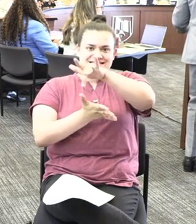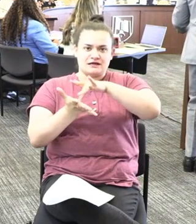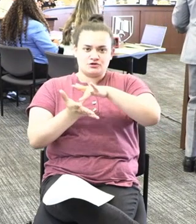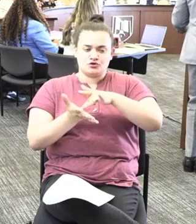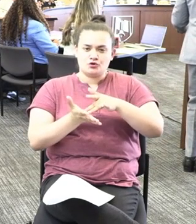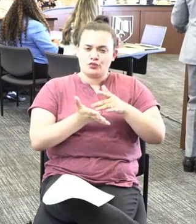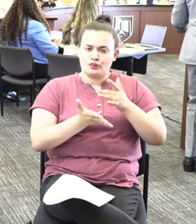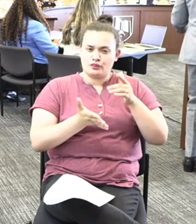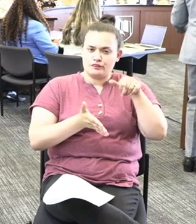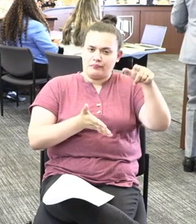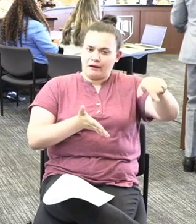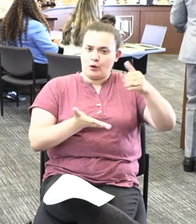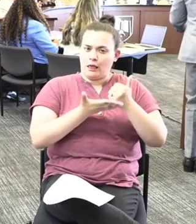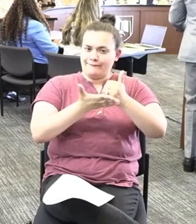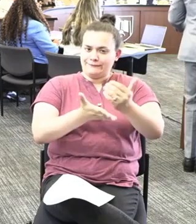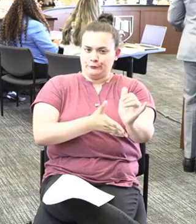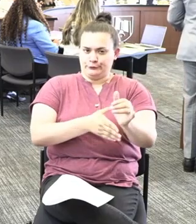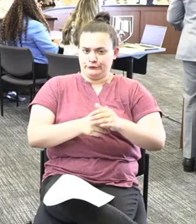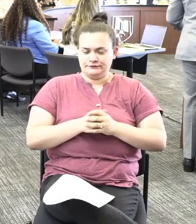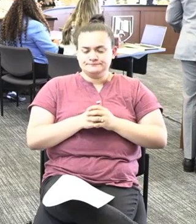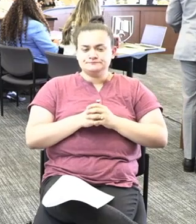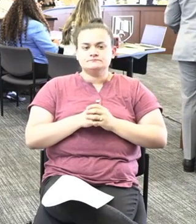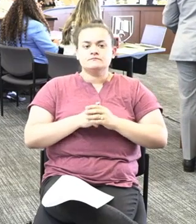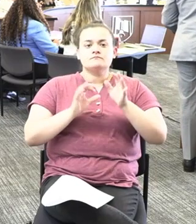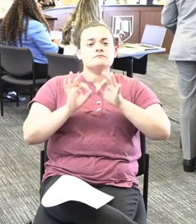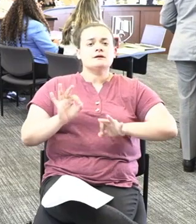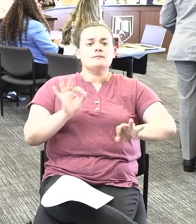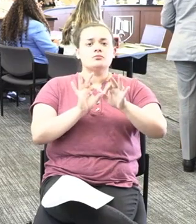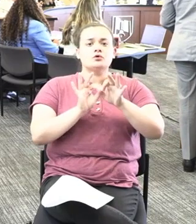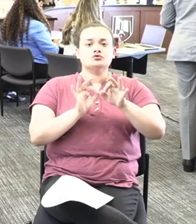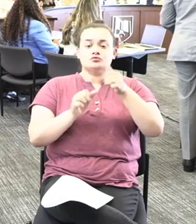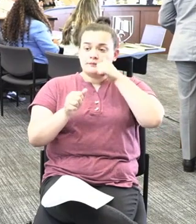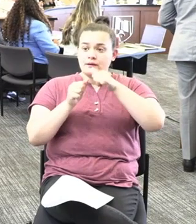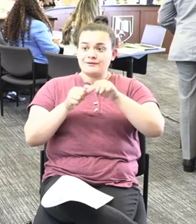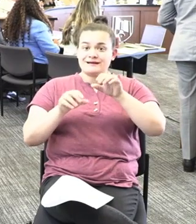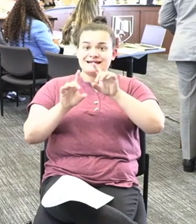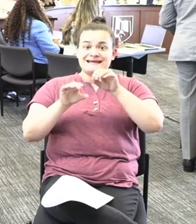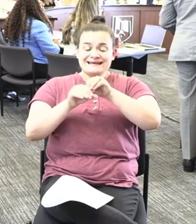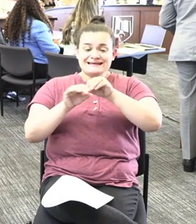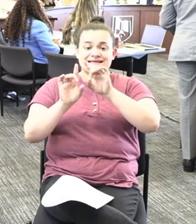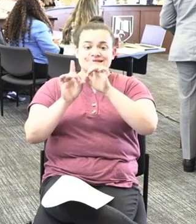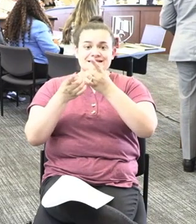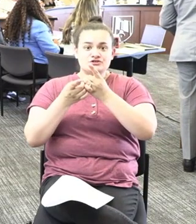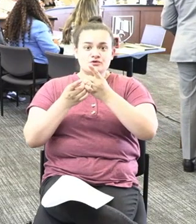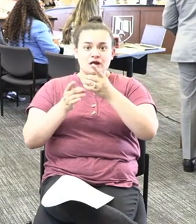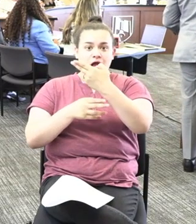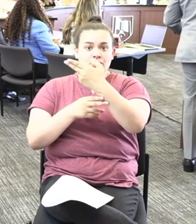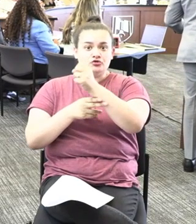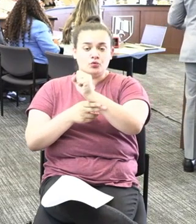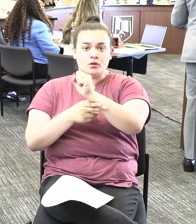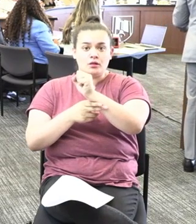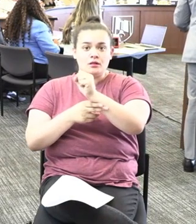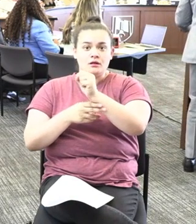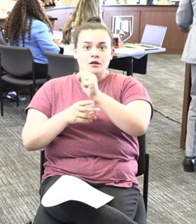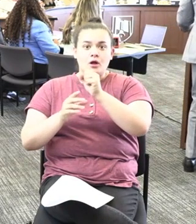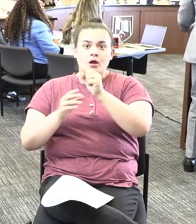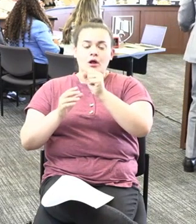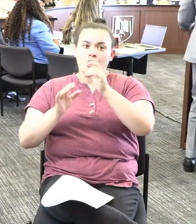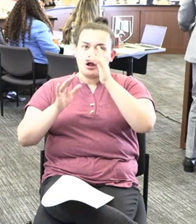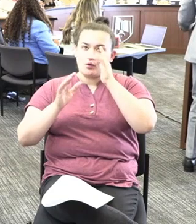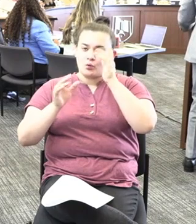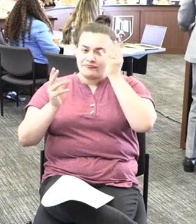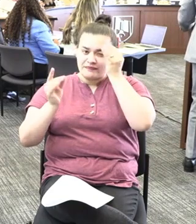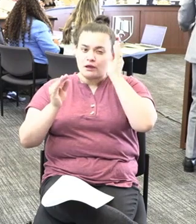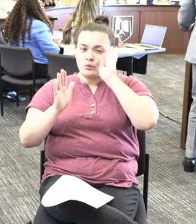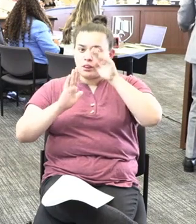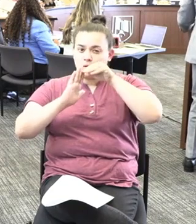do as well. It's important to note that in-district high school populations are projected to decline by 7%,